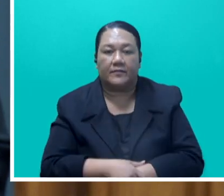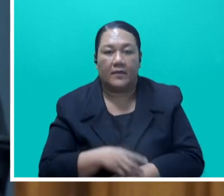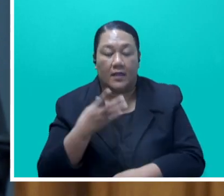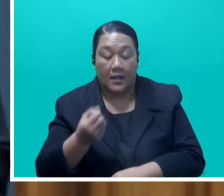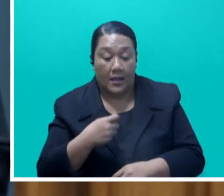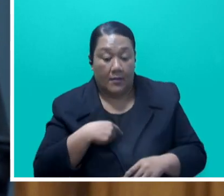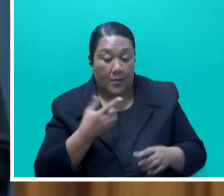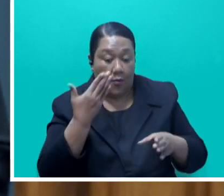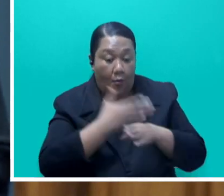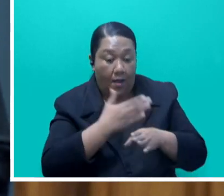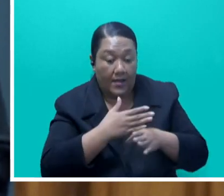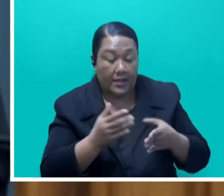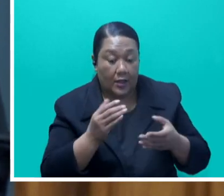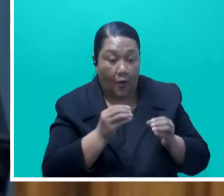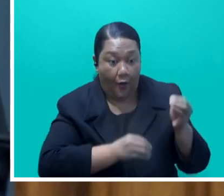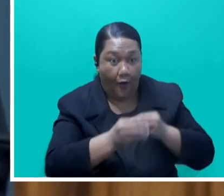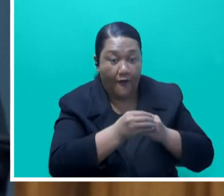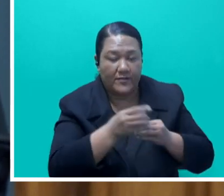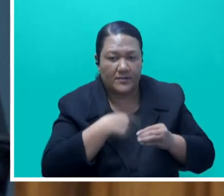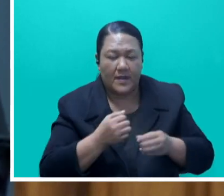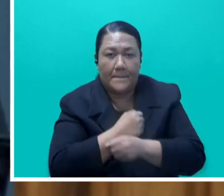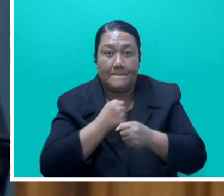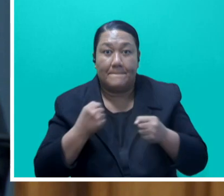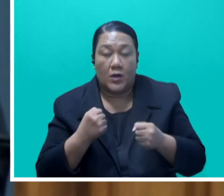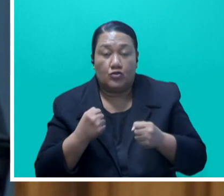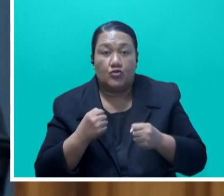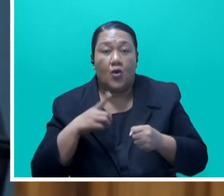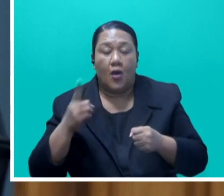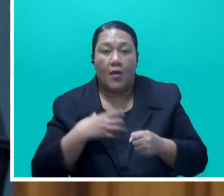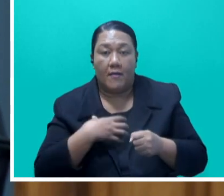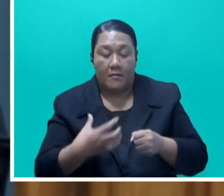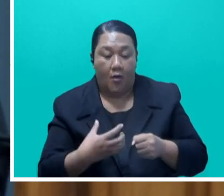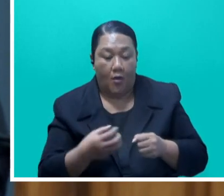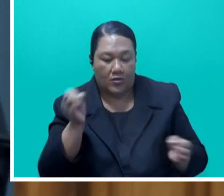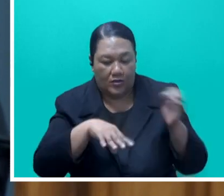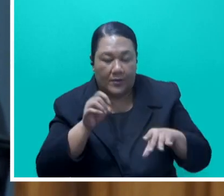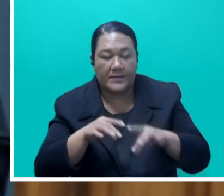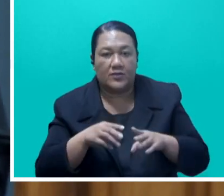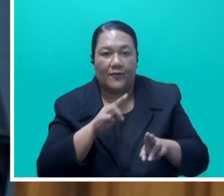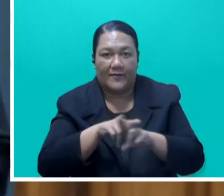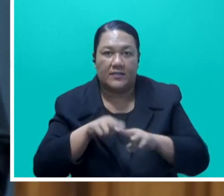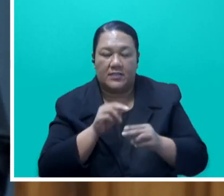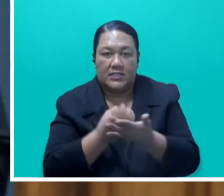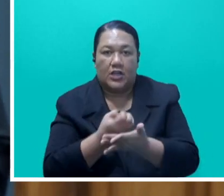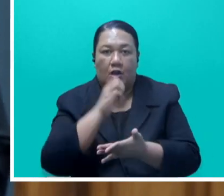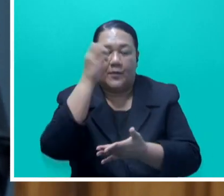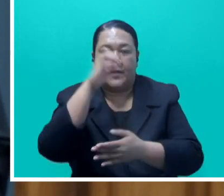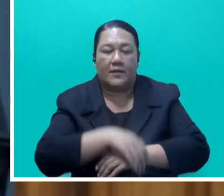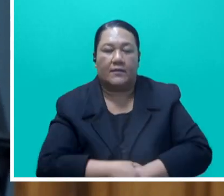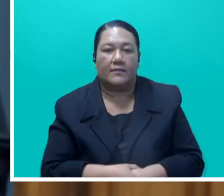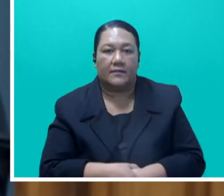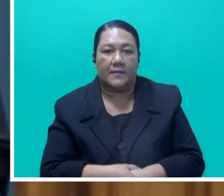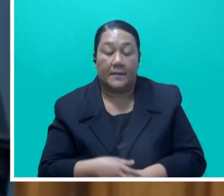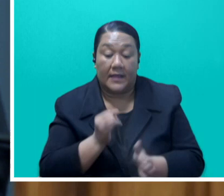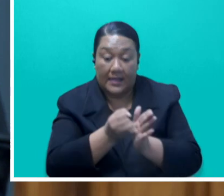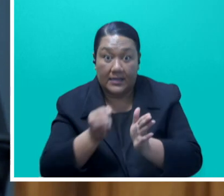met so many stakeholders, I have a much stronger appreciation of the industry and its contribution to Fiji's economy. The